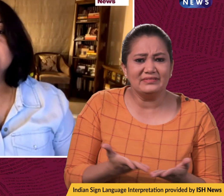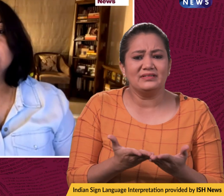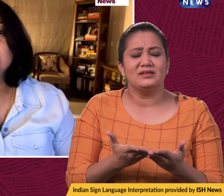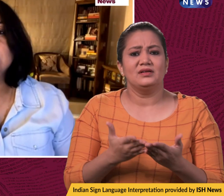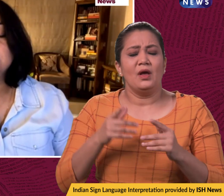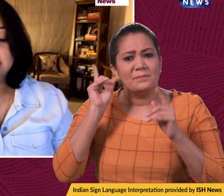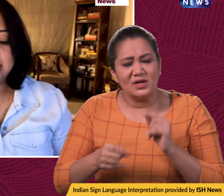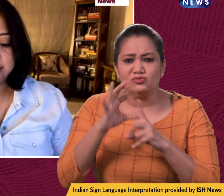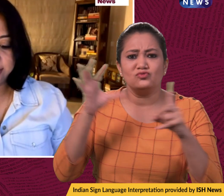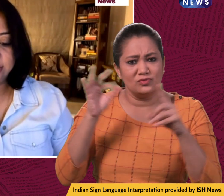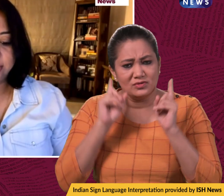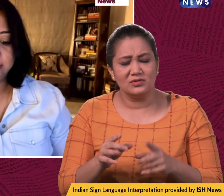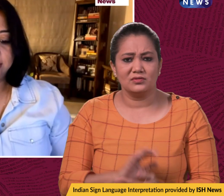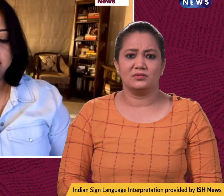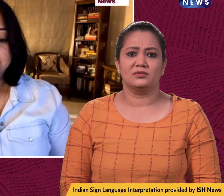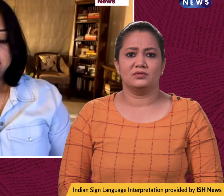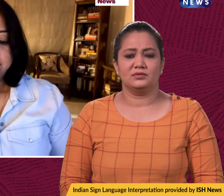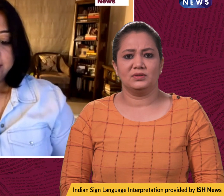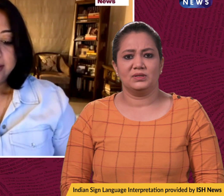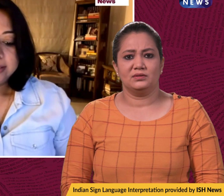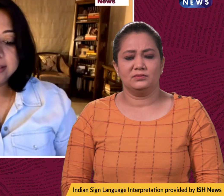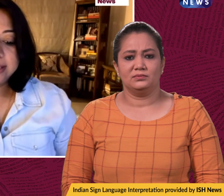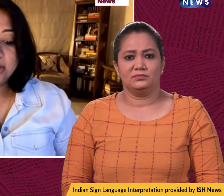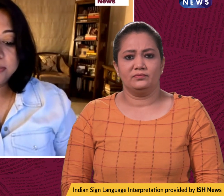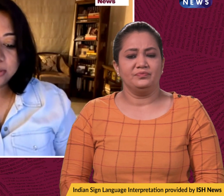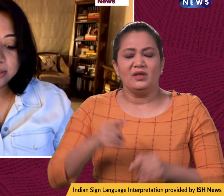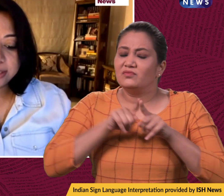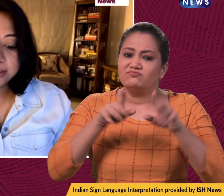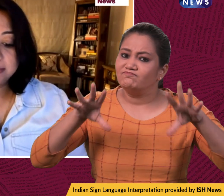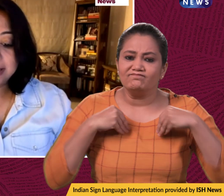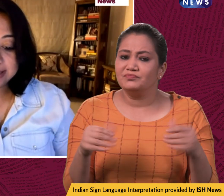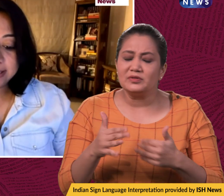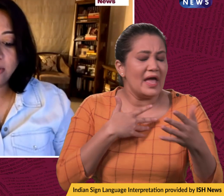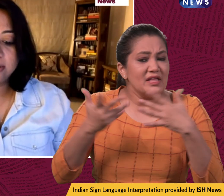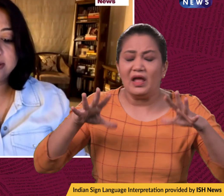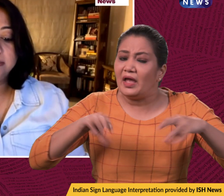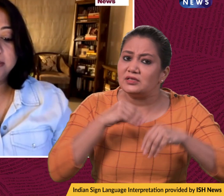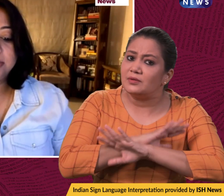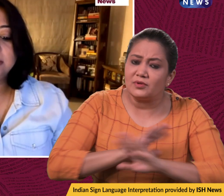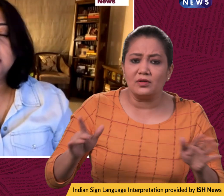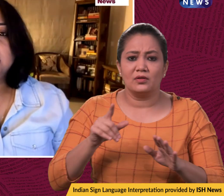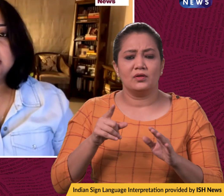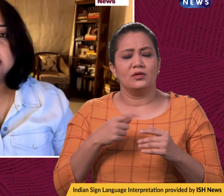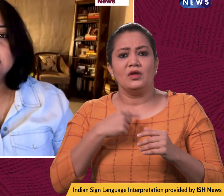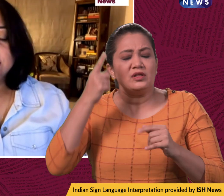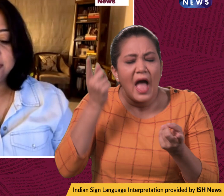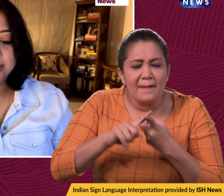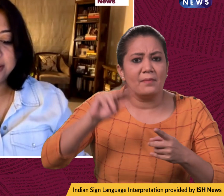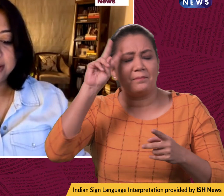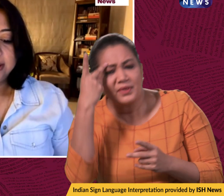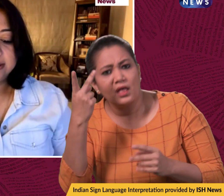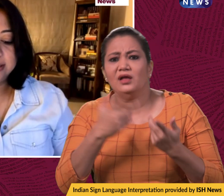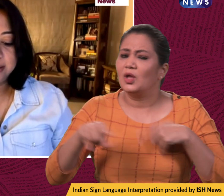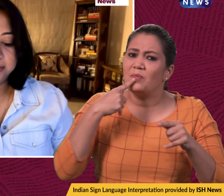summary execution as well as genocide. He said, cannot be tolerated at any cost. Simply putting the blame on an intelligence